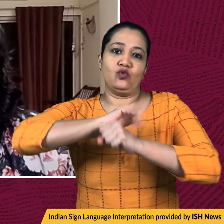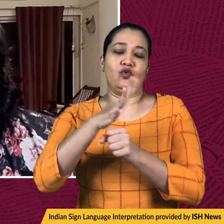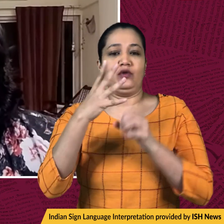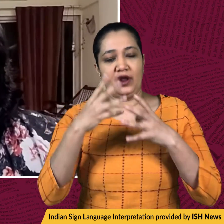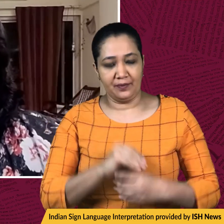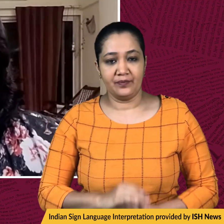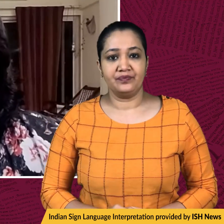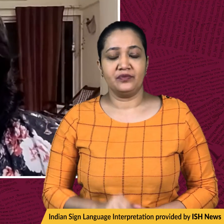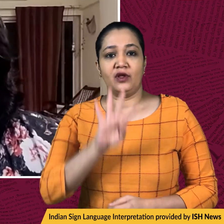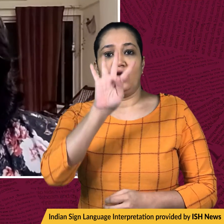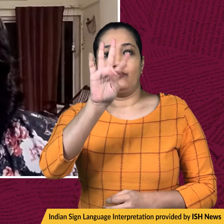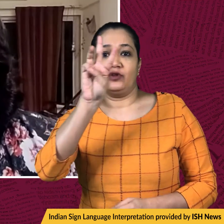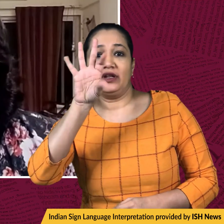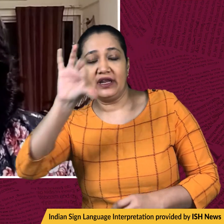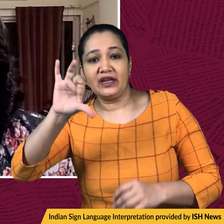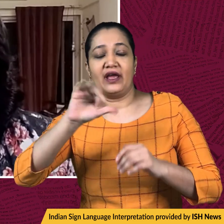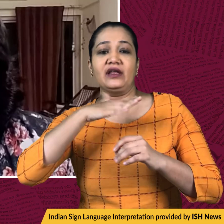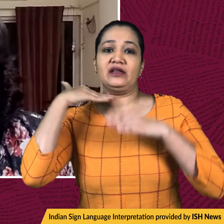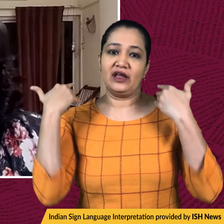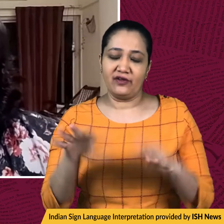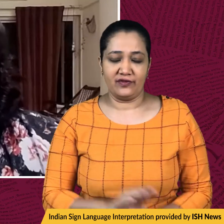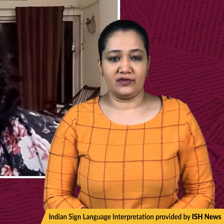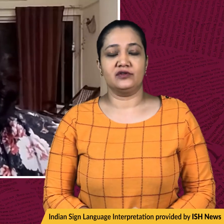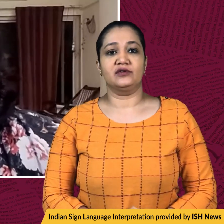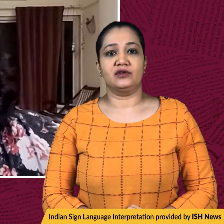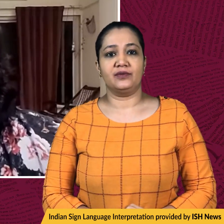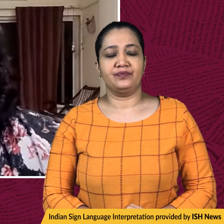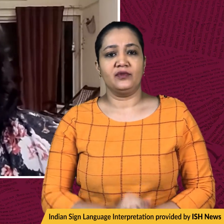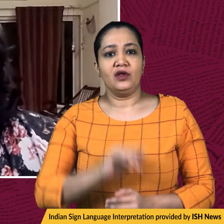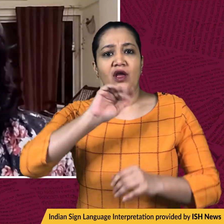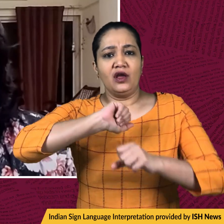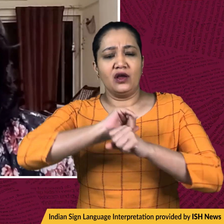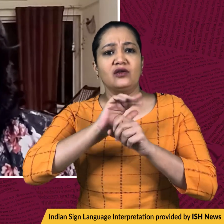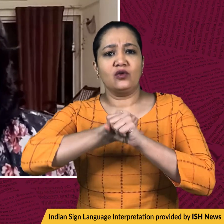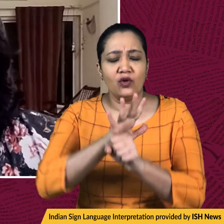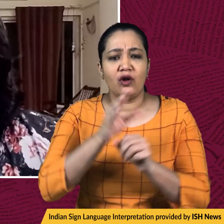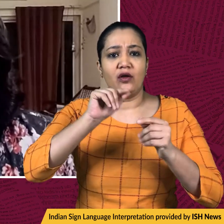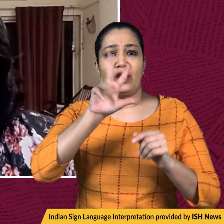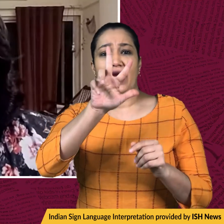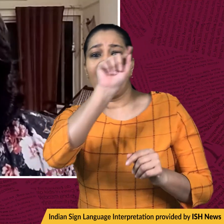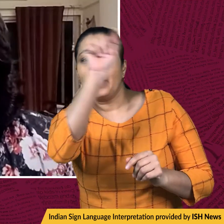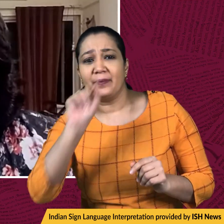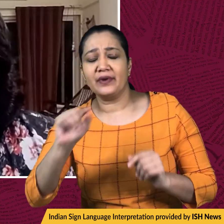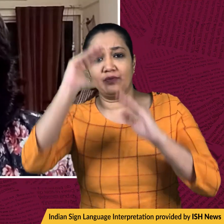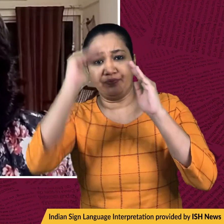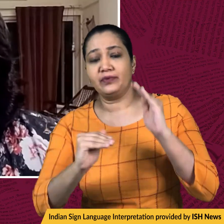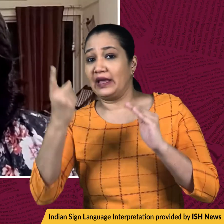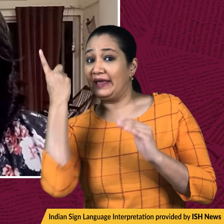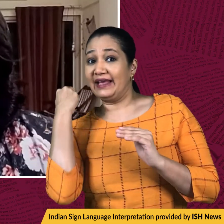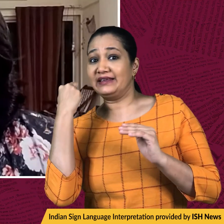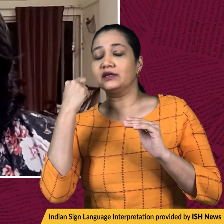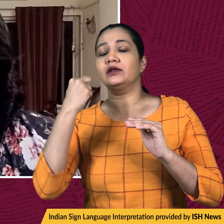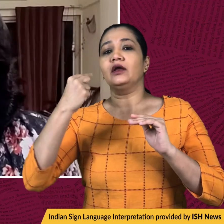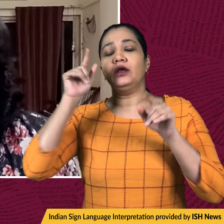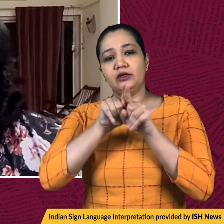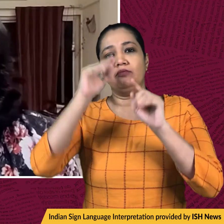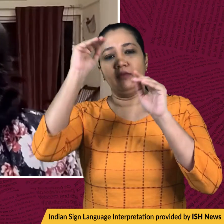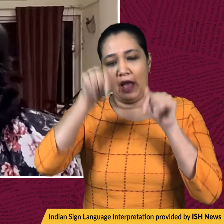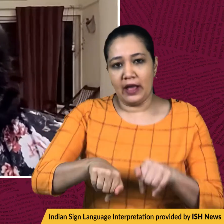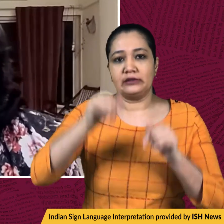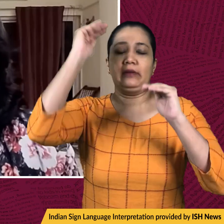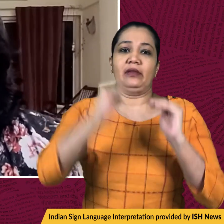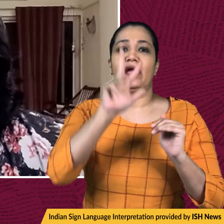COVID cases and 439 deaths in the last 24 hours. The caseload is 8% lower than what was reported a day